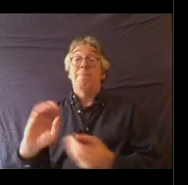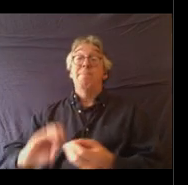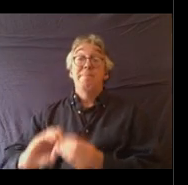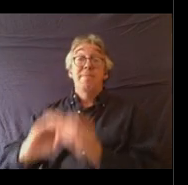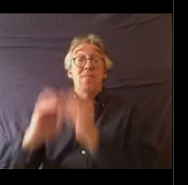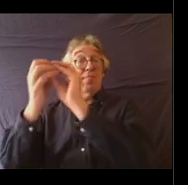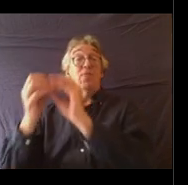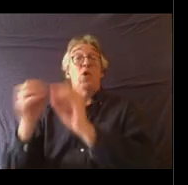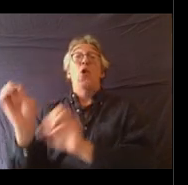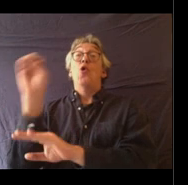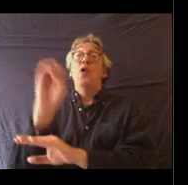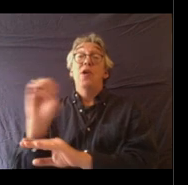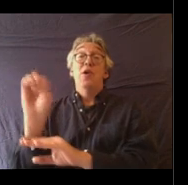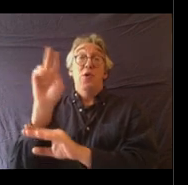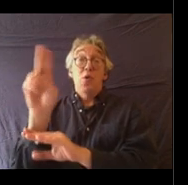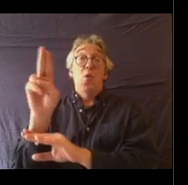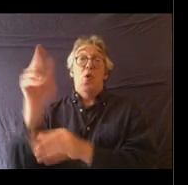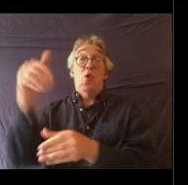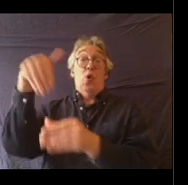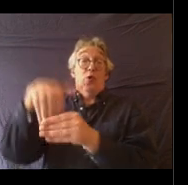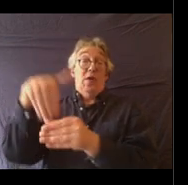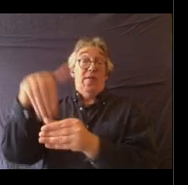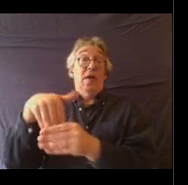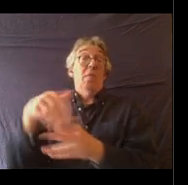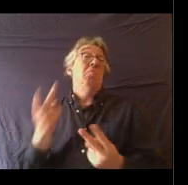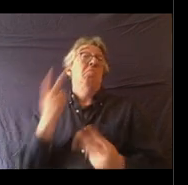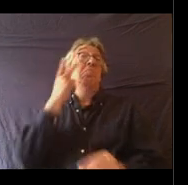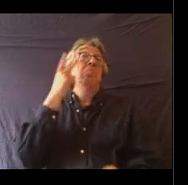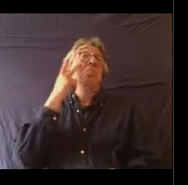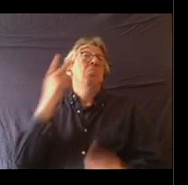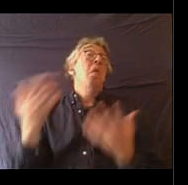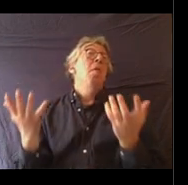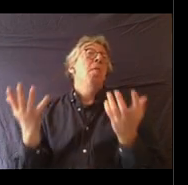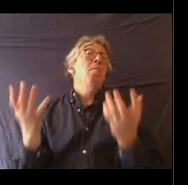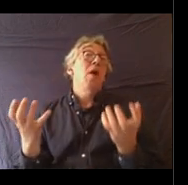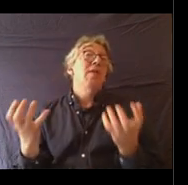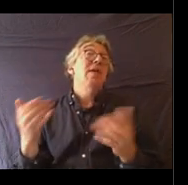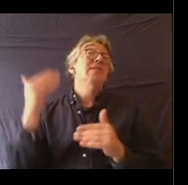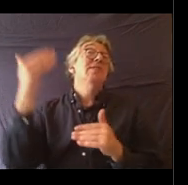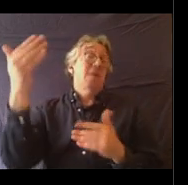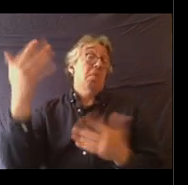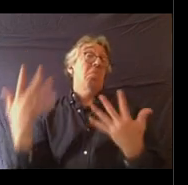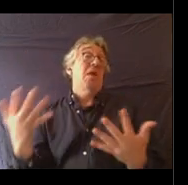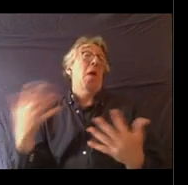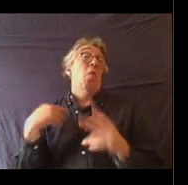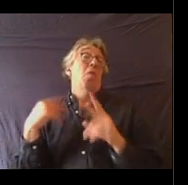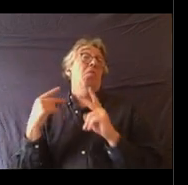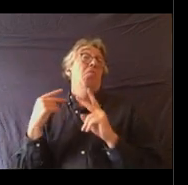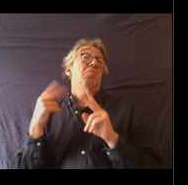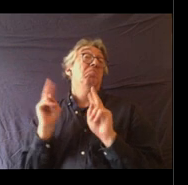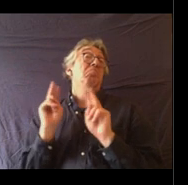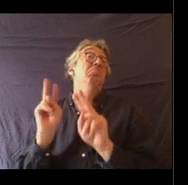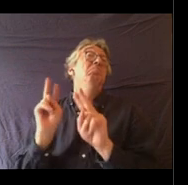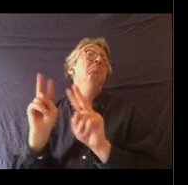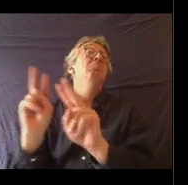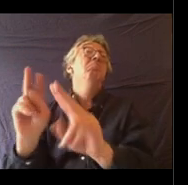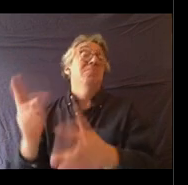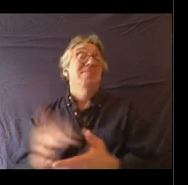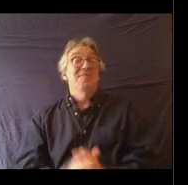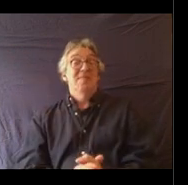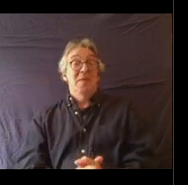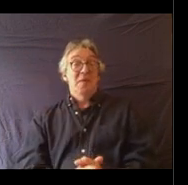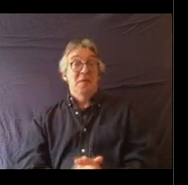And again, how this will work in practice, we are now really working since, I